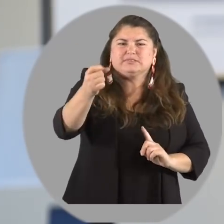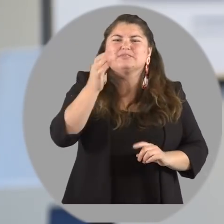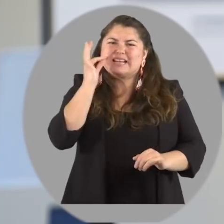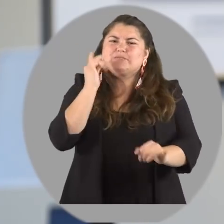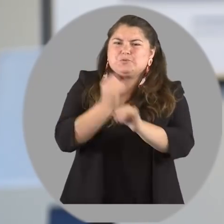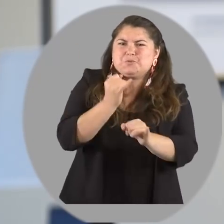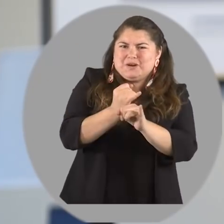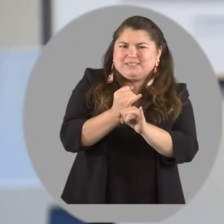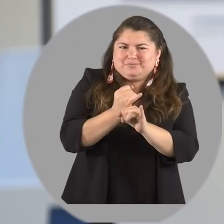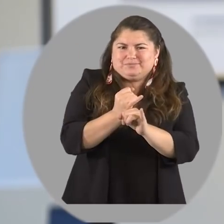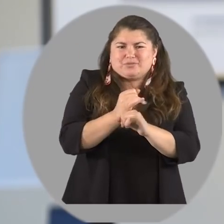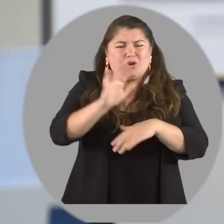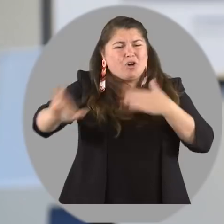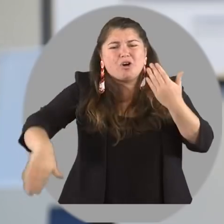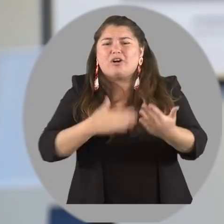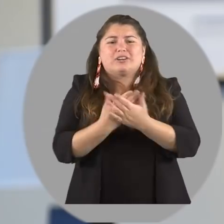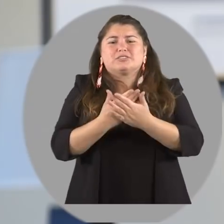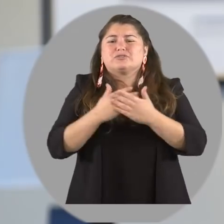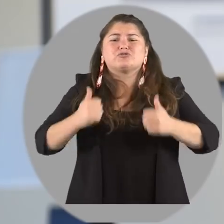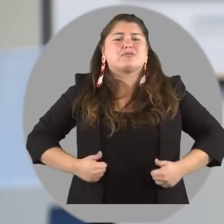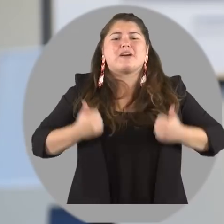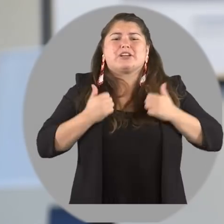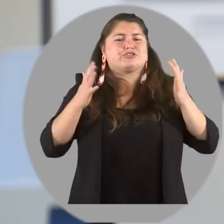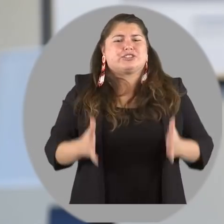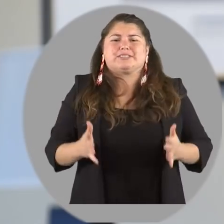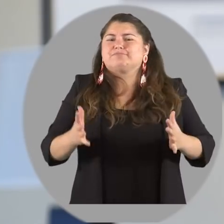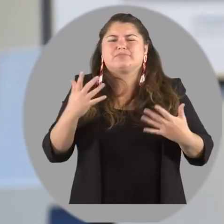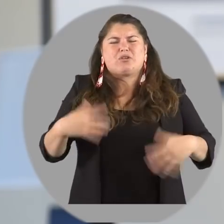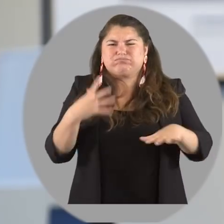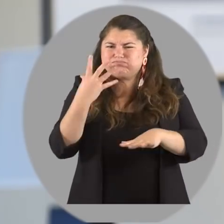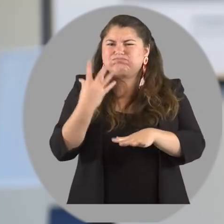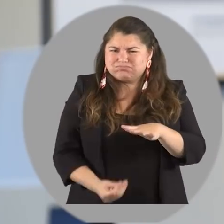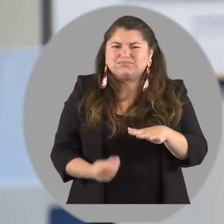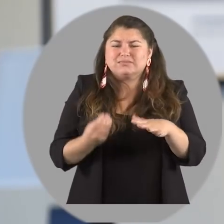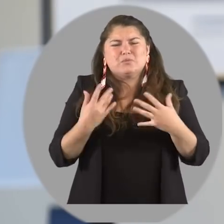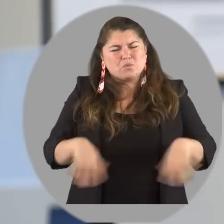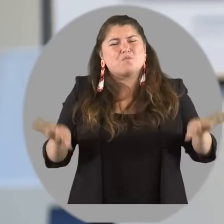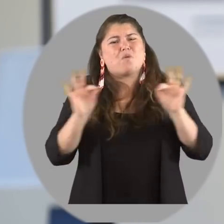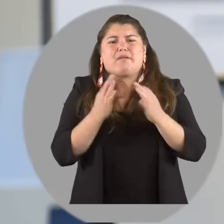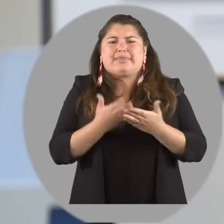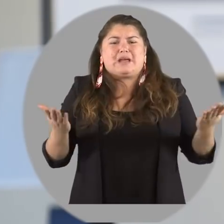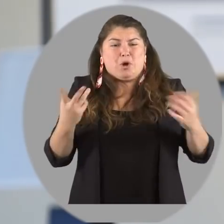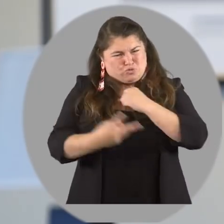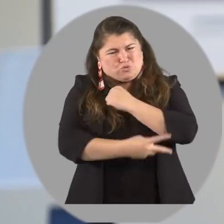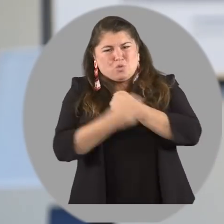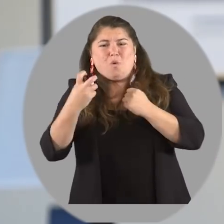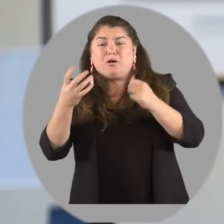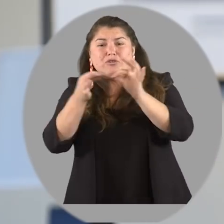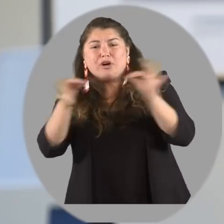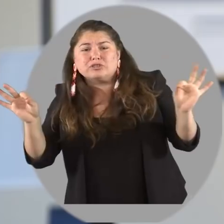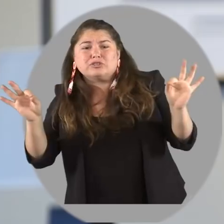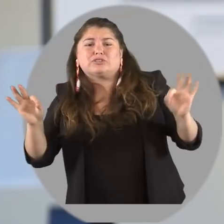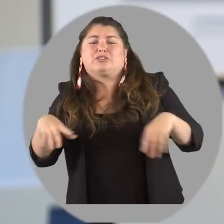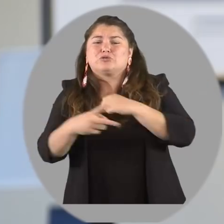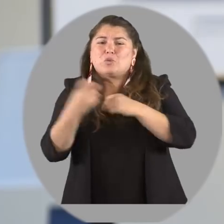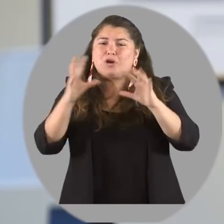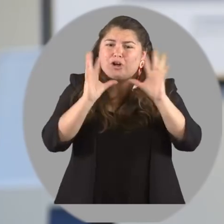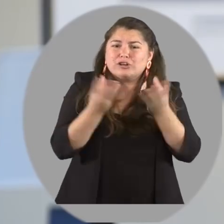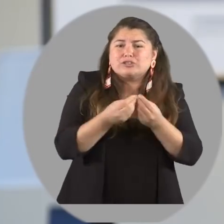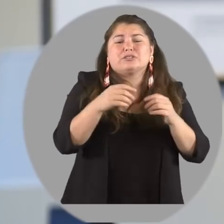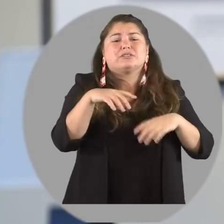residential school survivors lost many important things like their own language and their ties to their own families